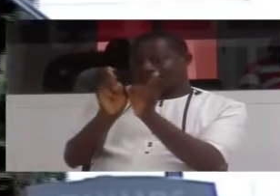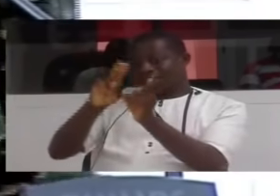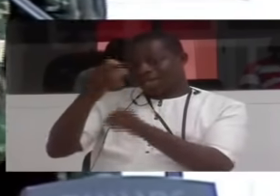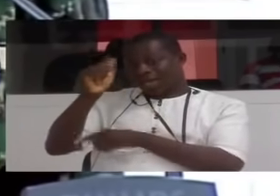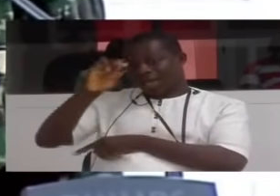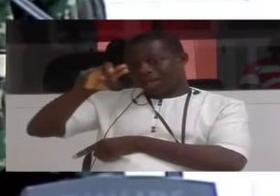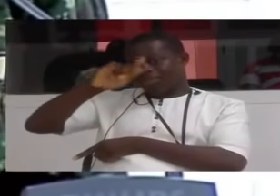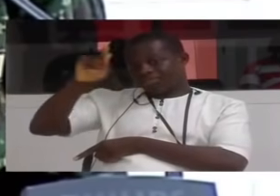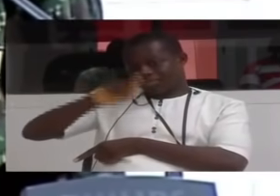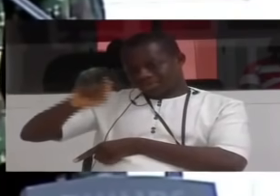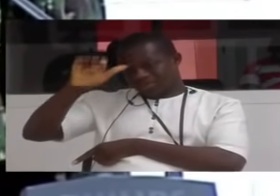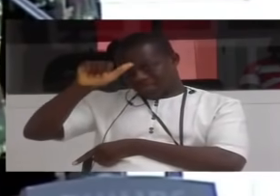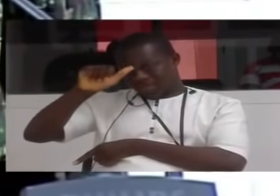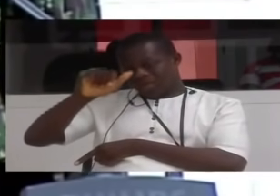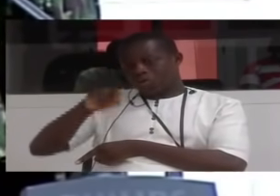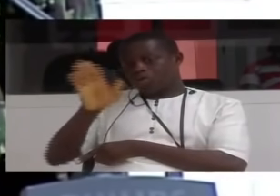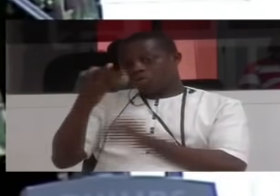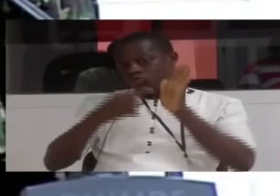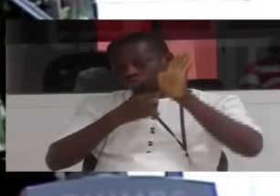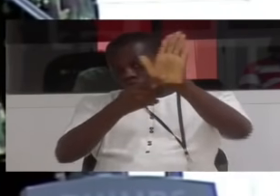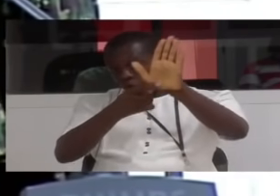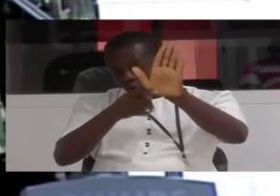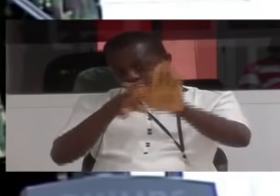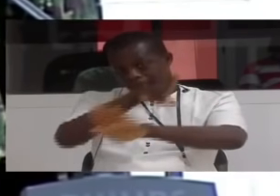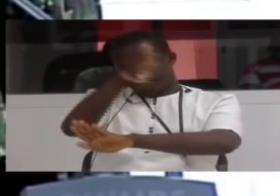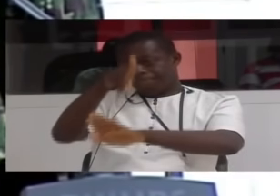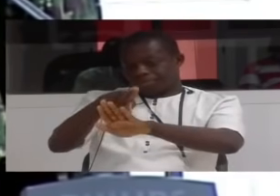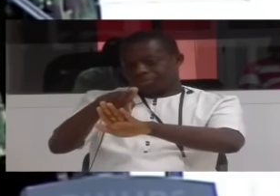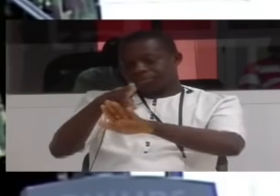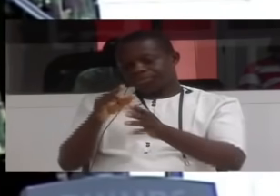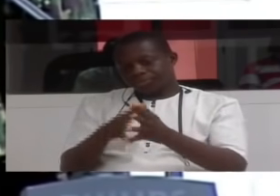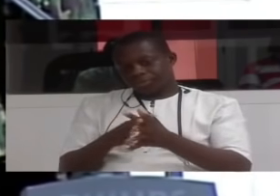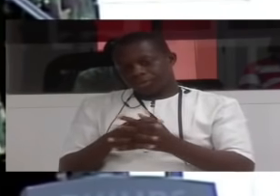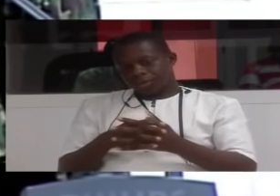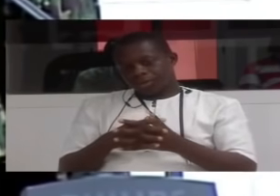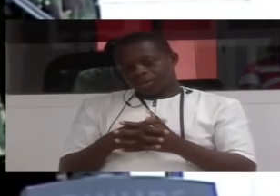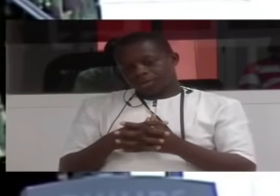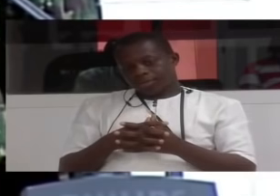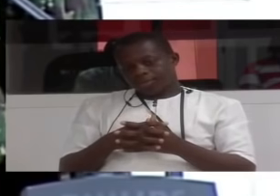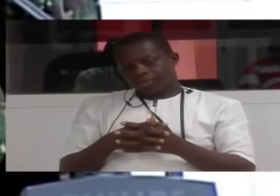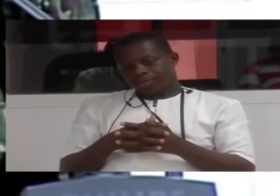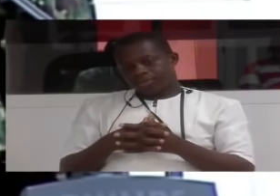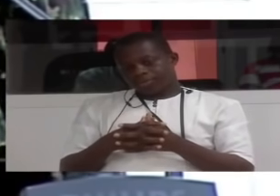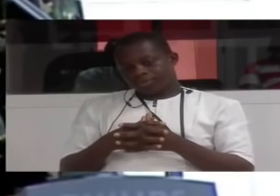the boys will come, they will meet you at the Hamza barracks, and you are to take them and show them the